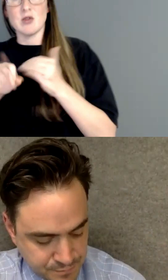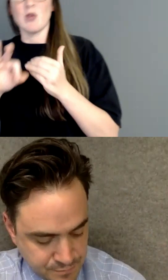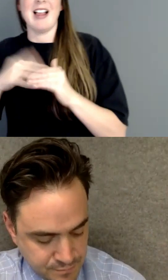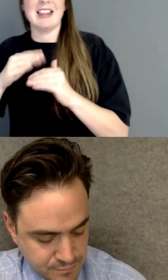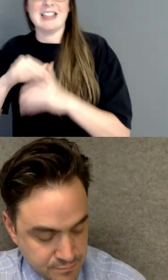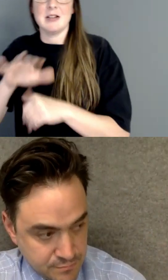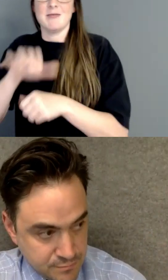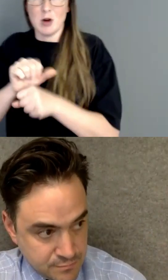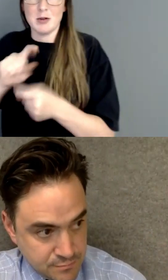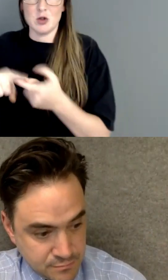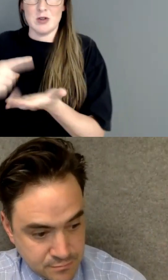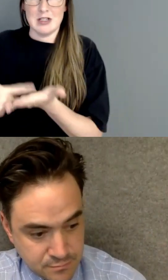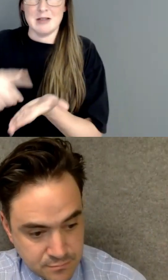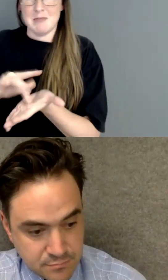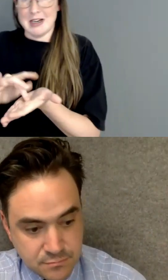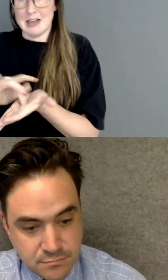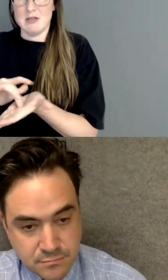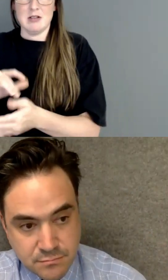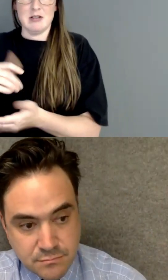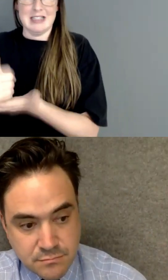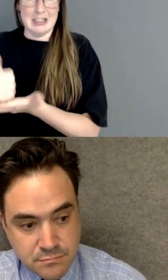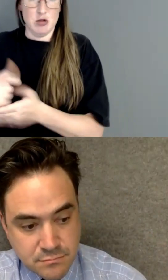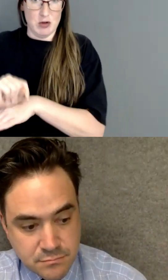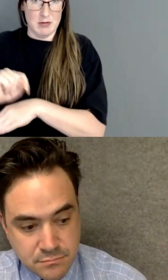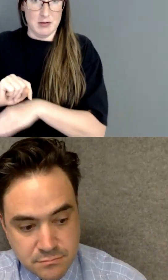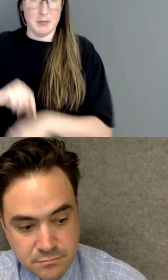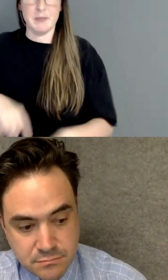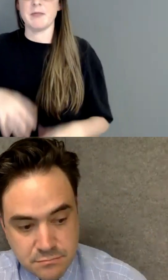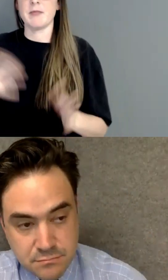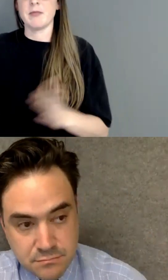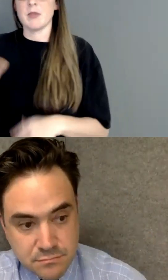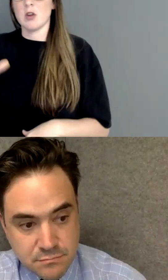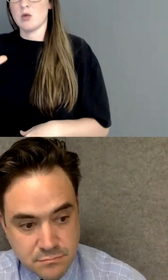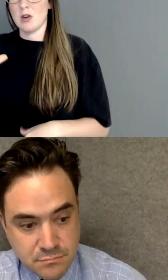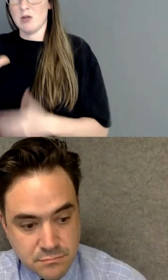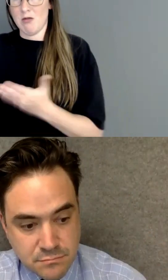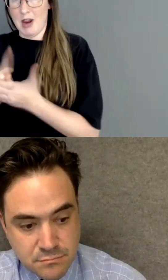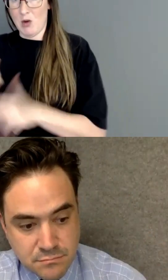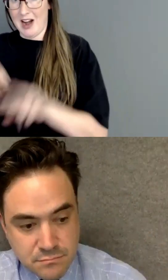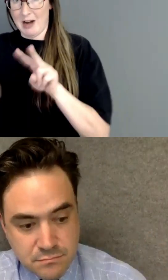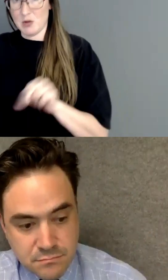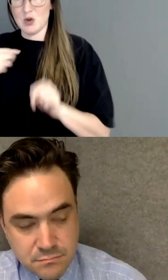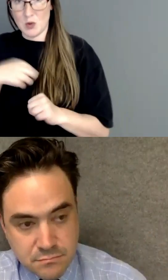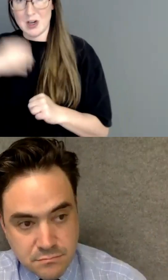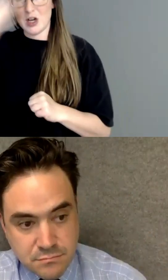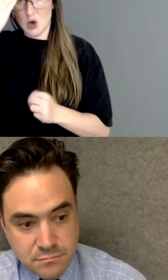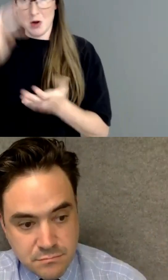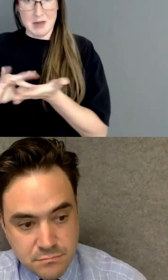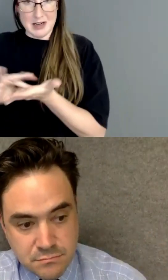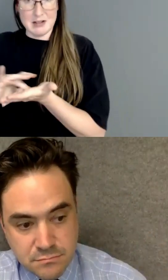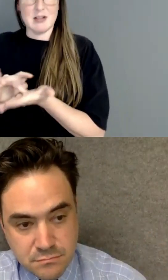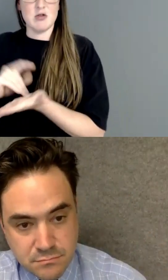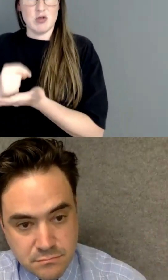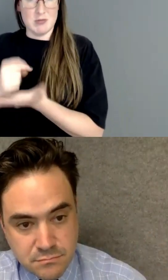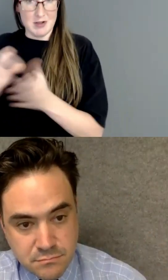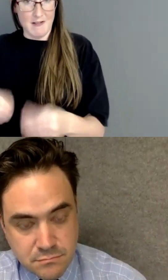to discuss medication-assisted treatment. In 23-hour observation, we do know that medication-assisted treatment is